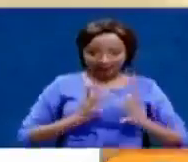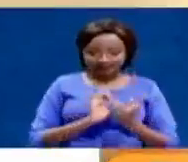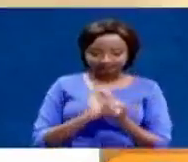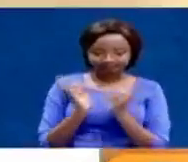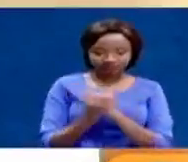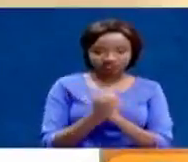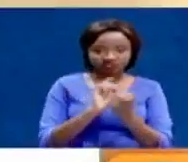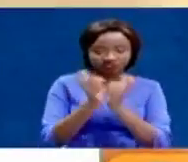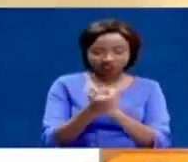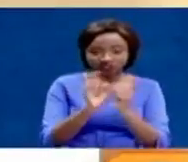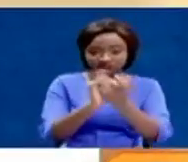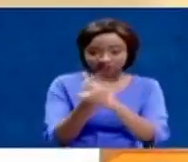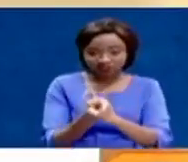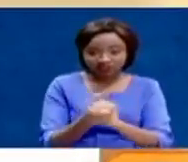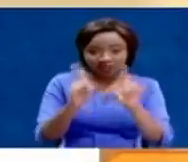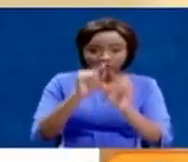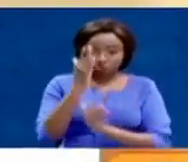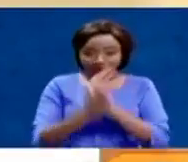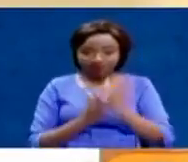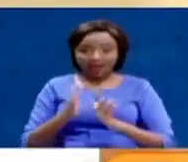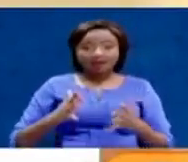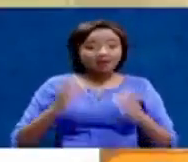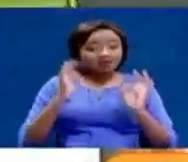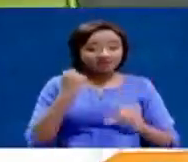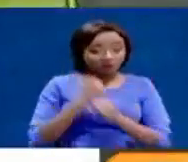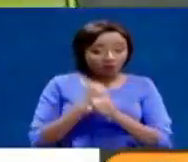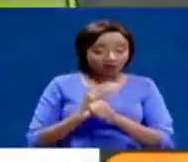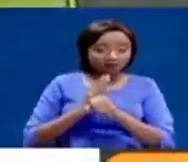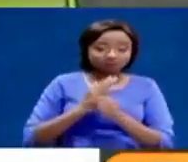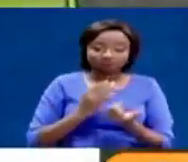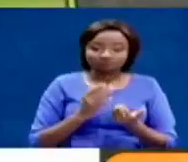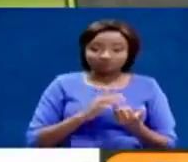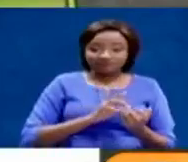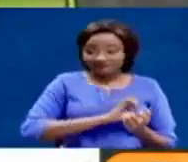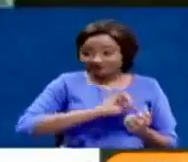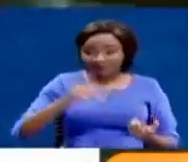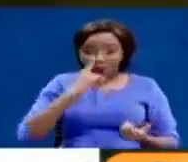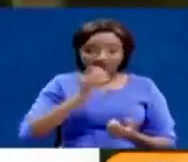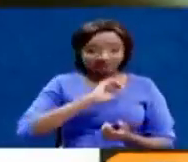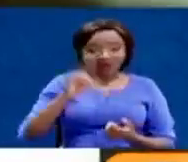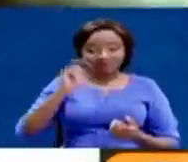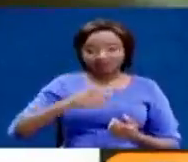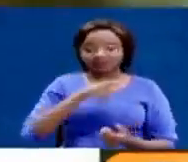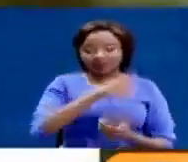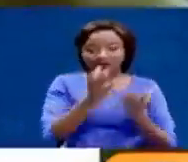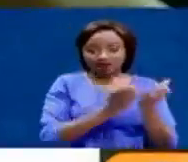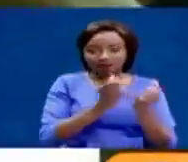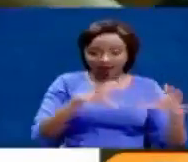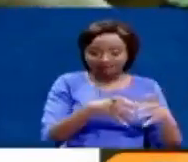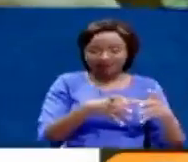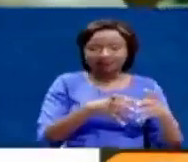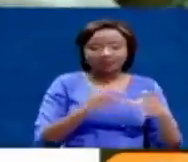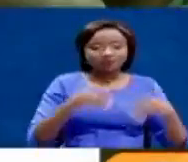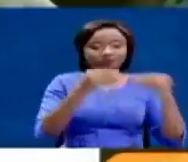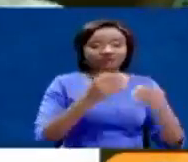members. They have also been urged to arrange staff transport in a bid to reduce public transport use. All businesses are